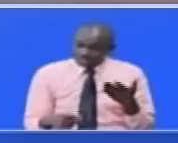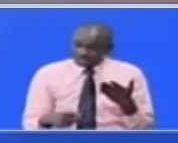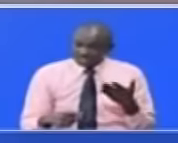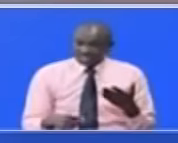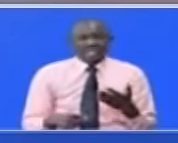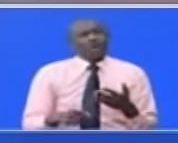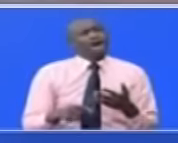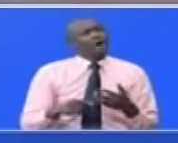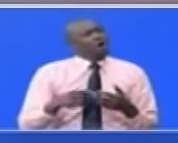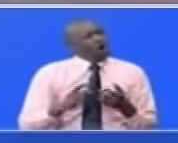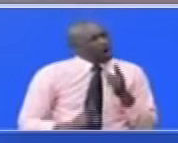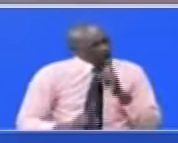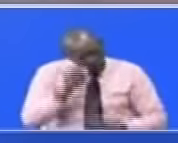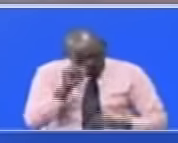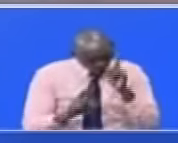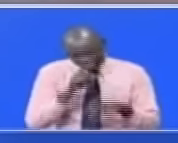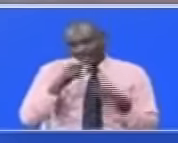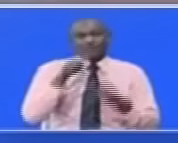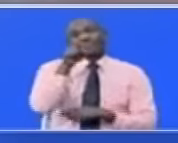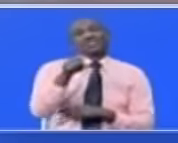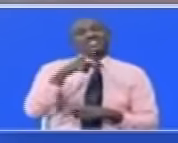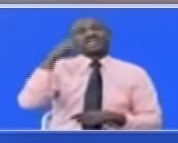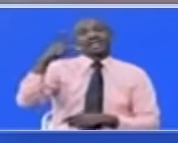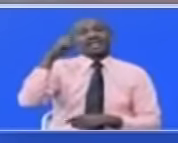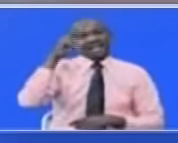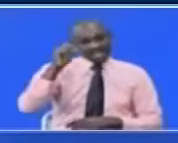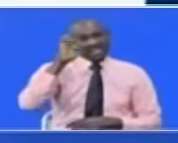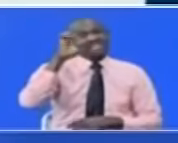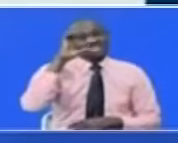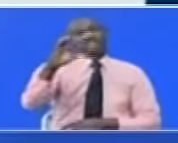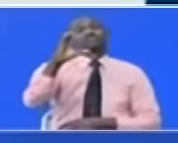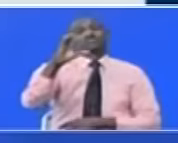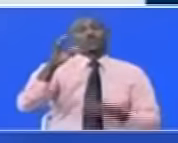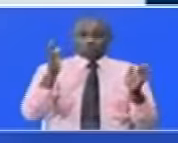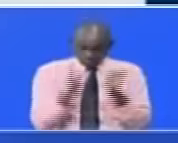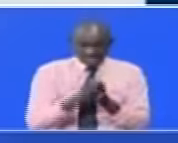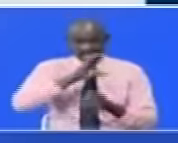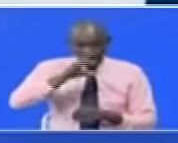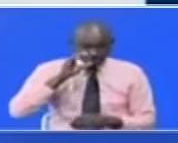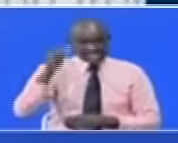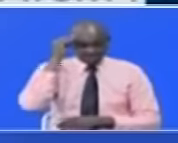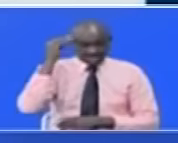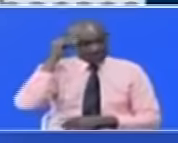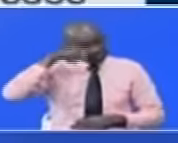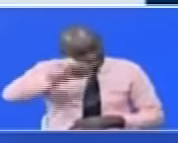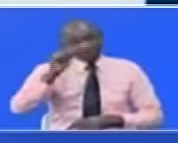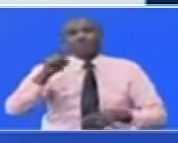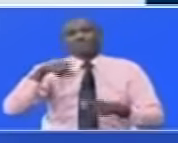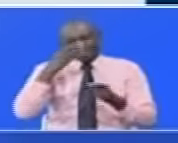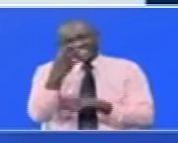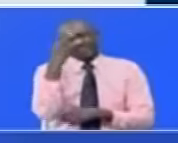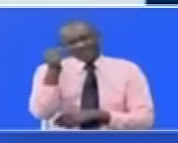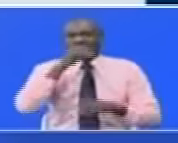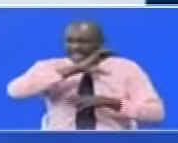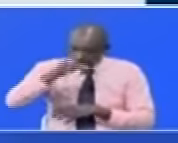has fired the first salvo at the Kenyan National Examination Council and the county education chiefs from the 35